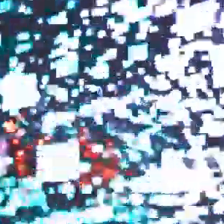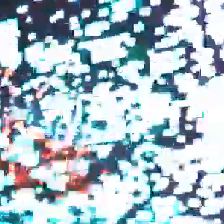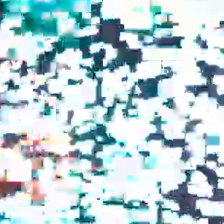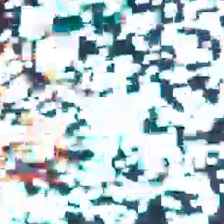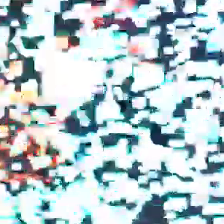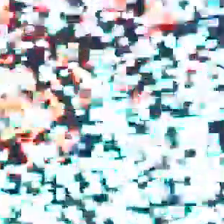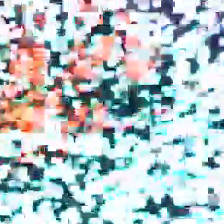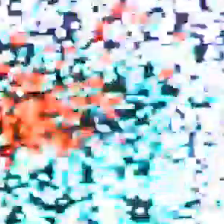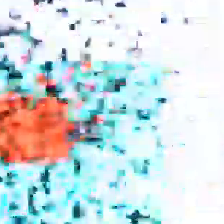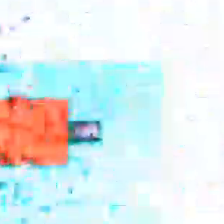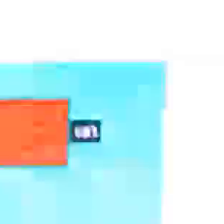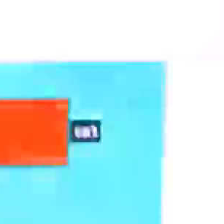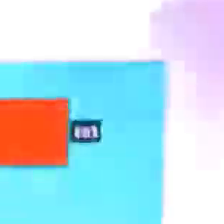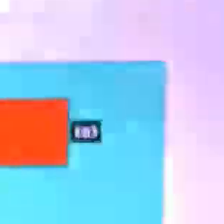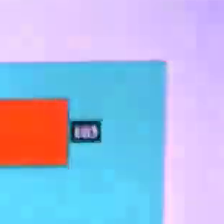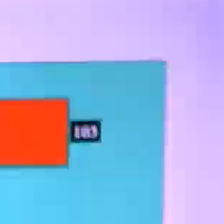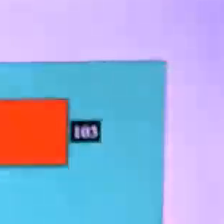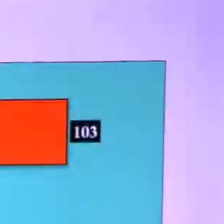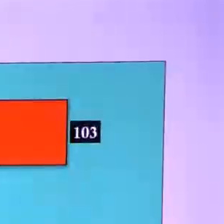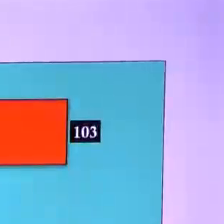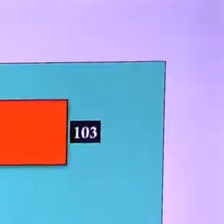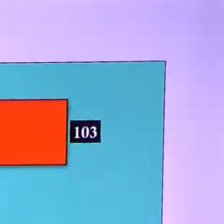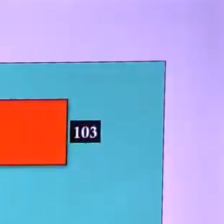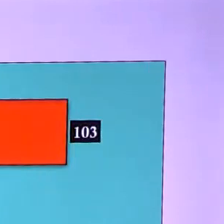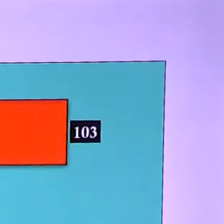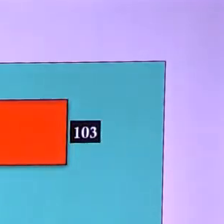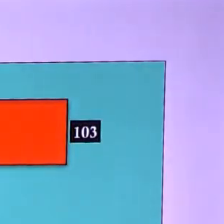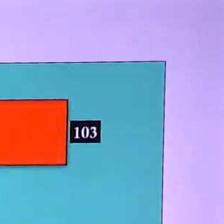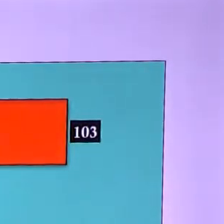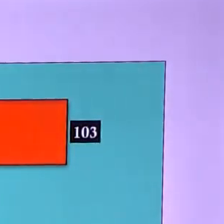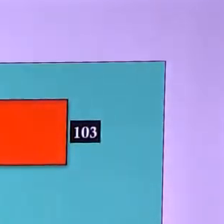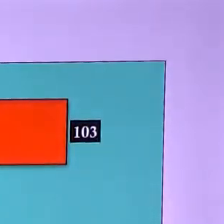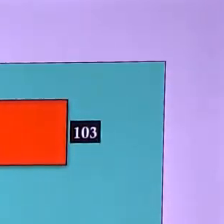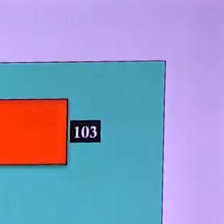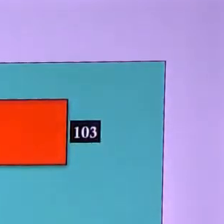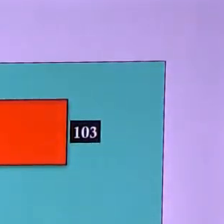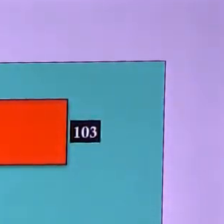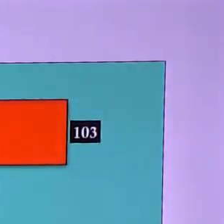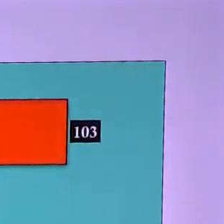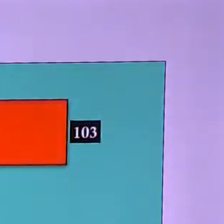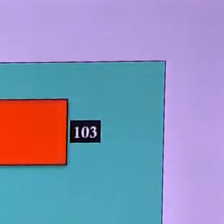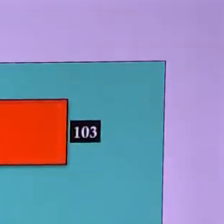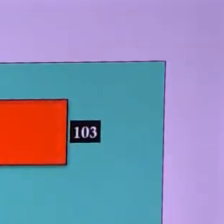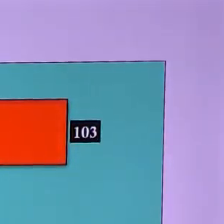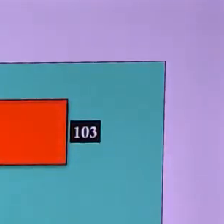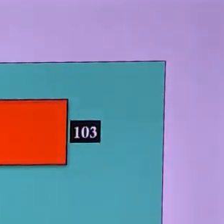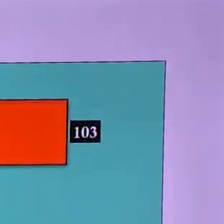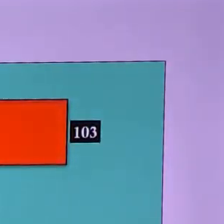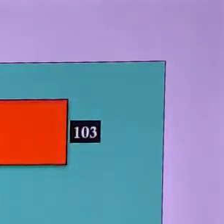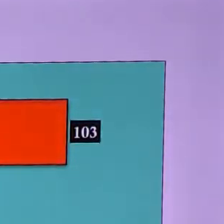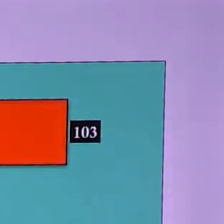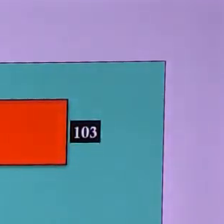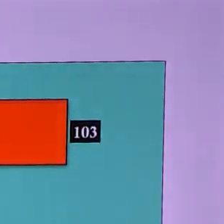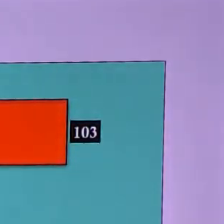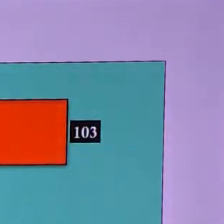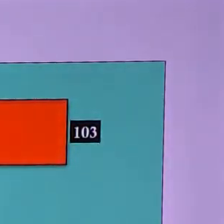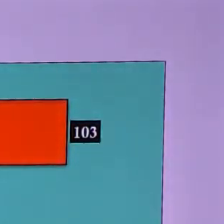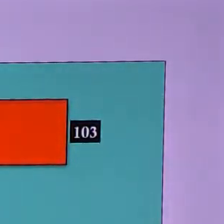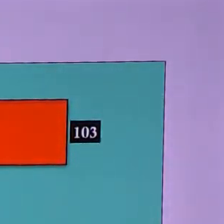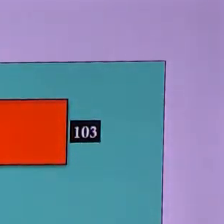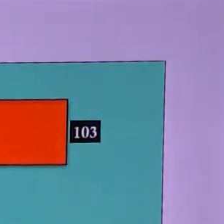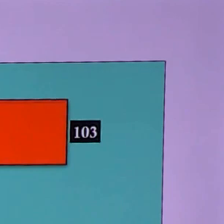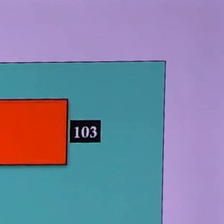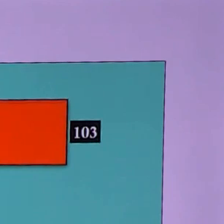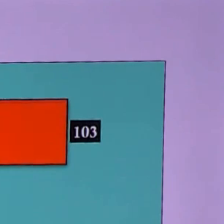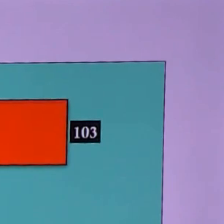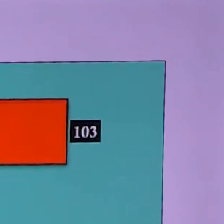Based on death or location, where the person died, we have 103 that died at one of the hospitals. We have 18 that died